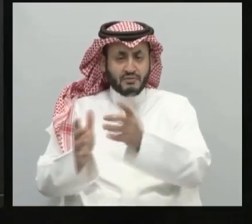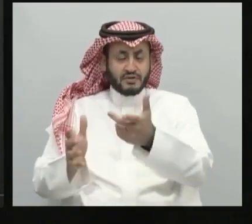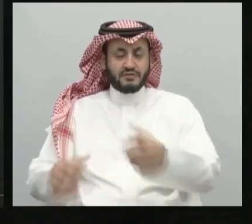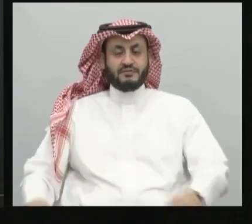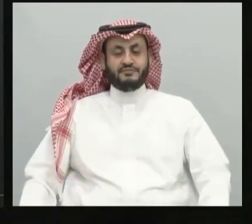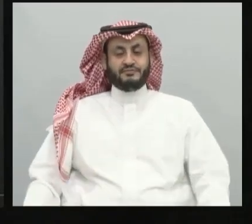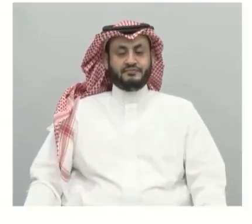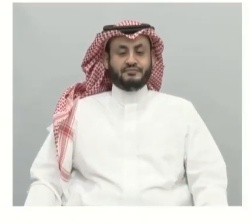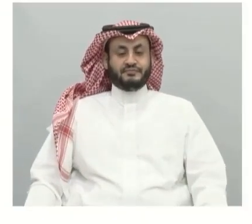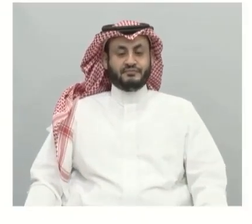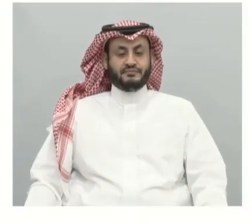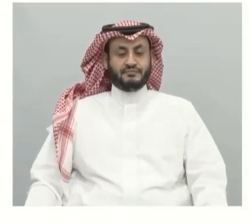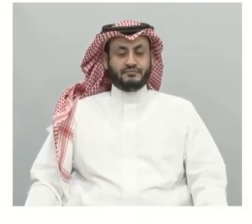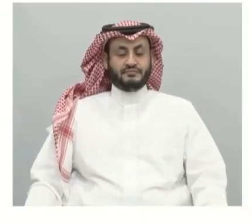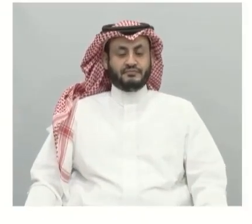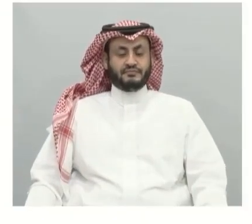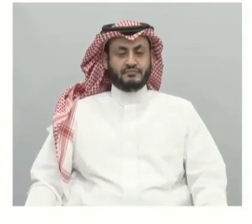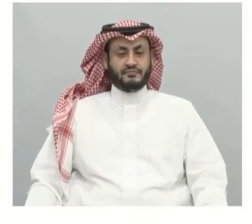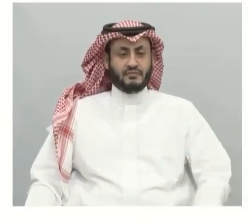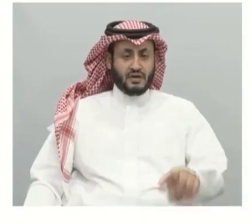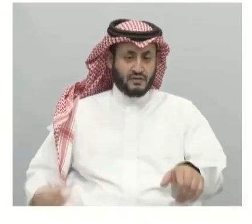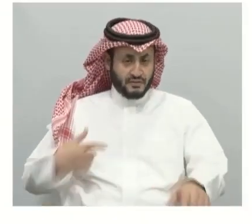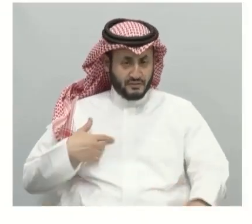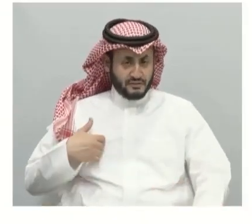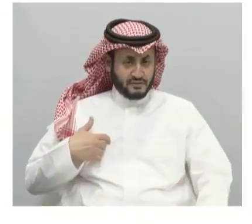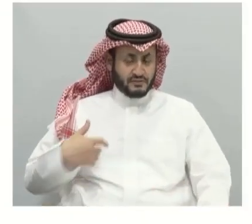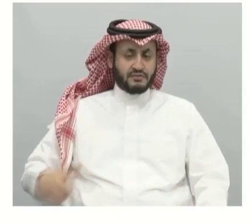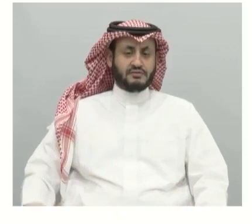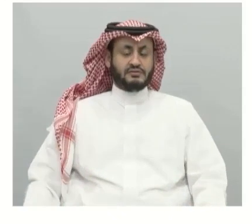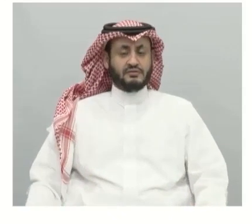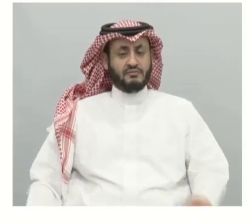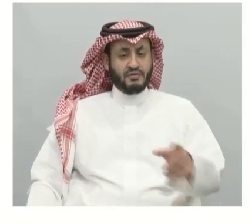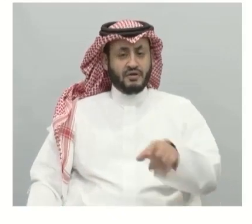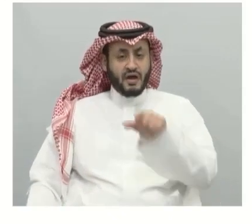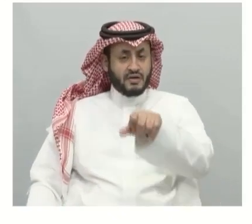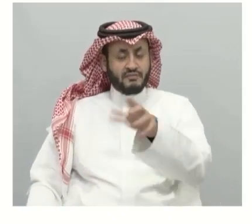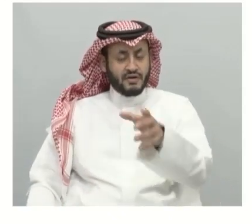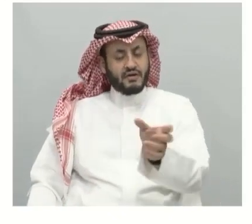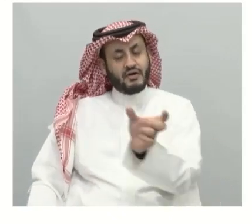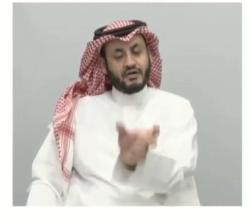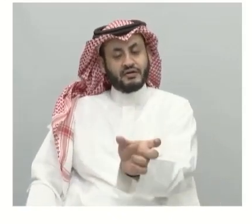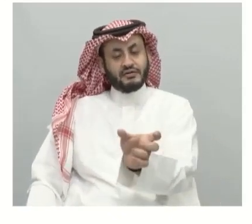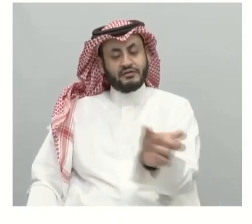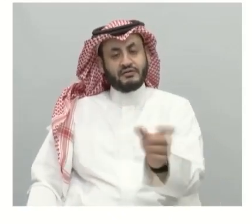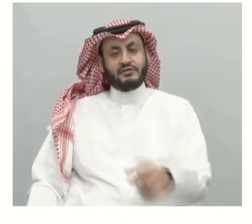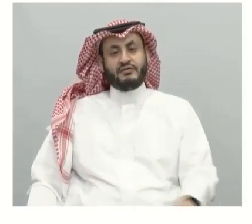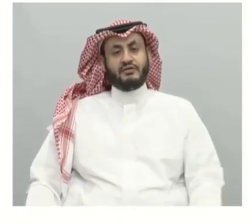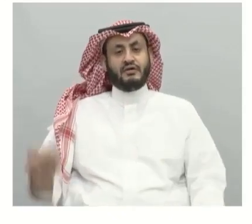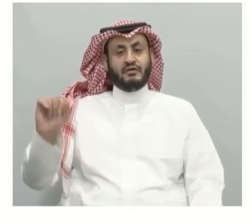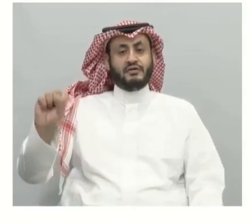Damascus. England is the name of country. It's a place. People who live there are English